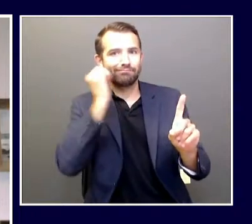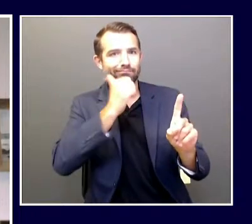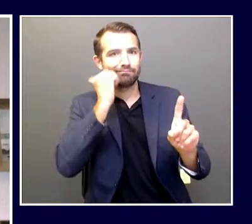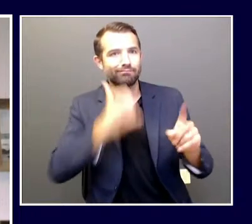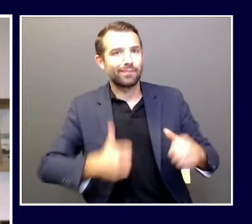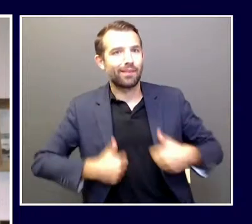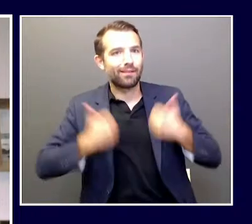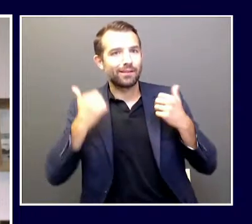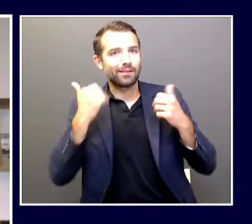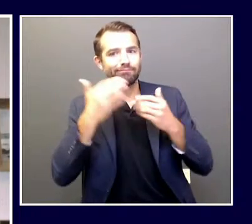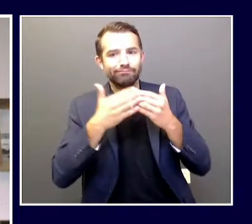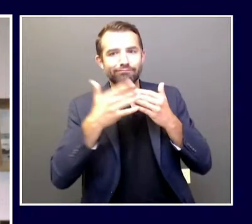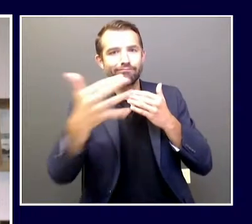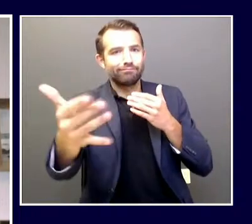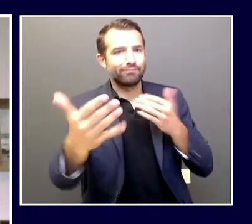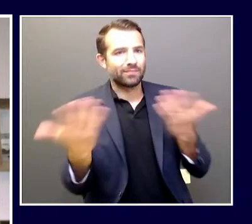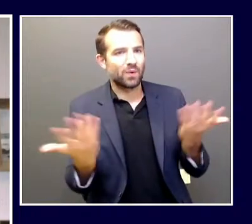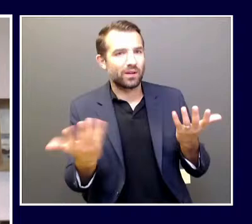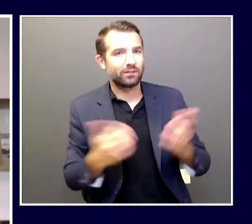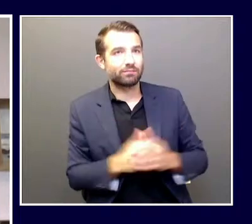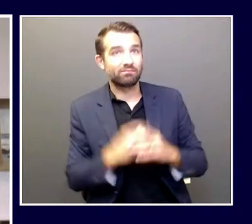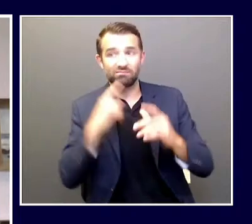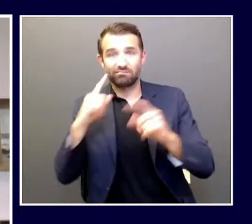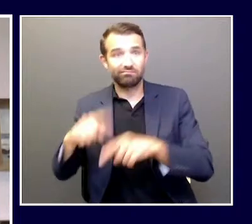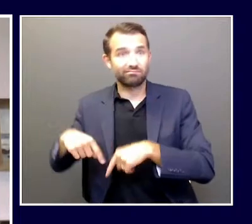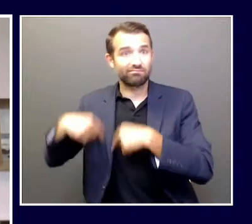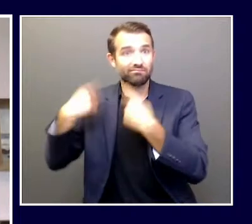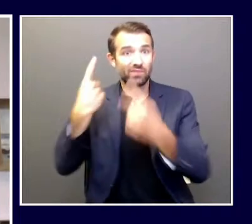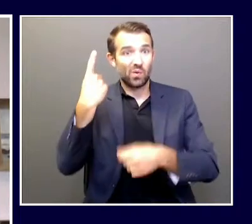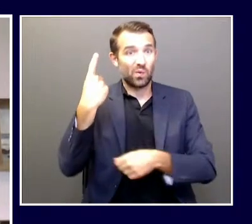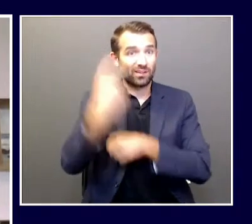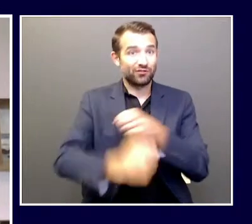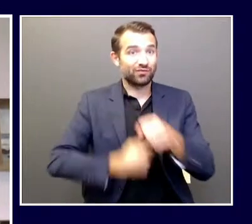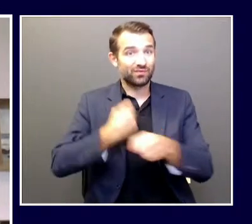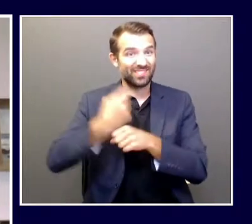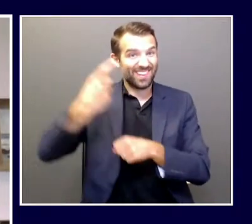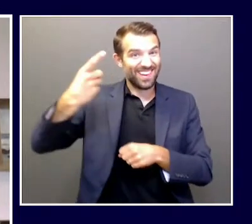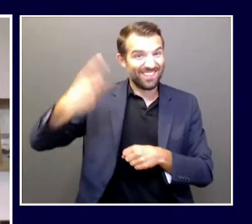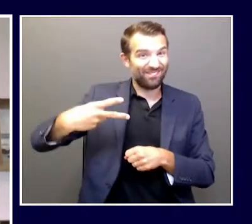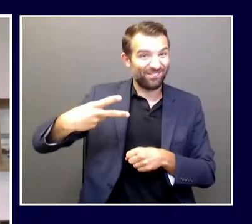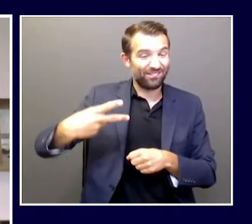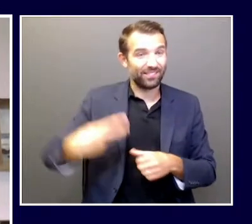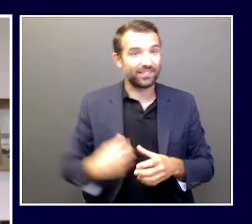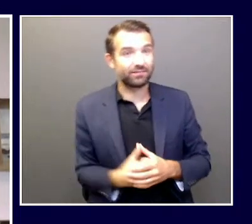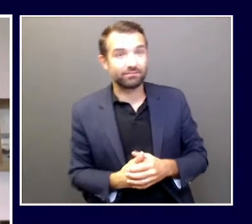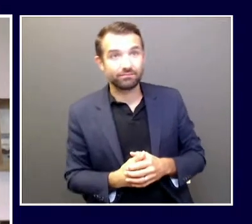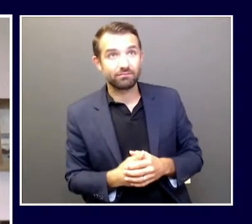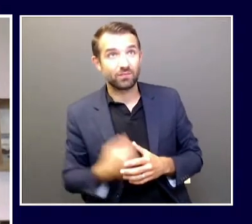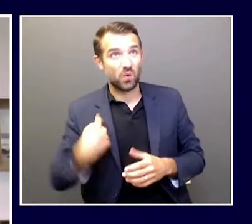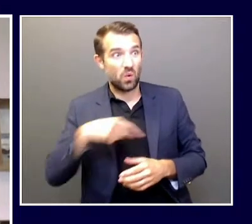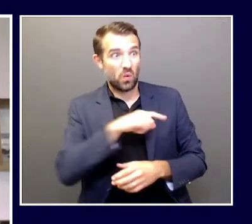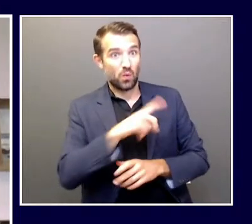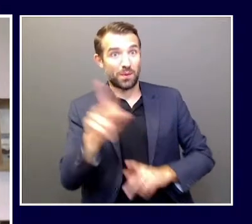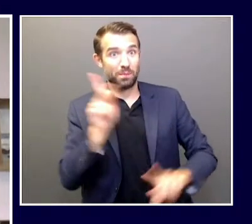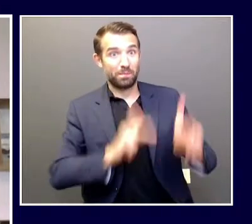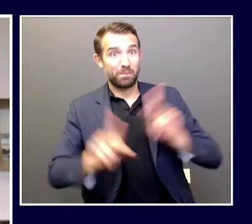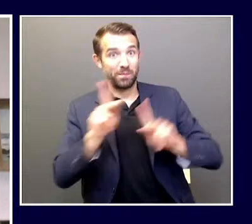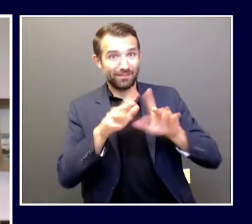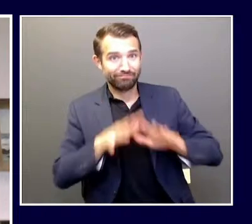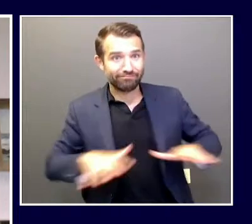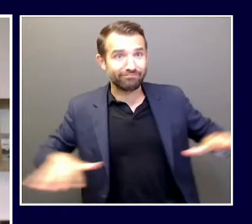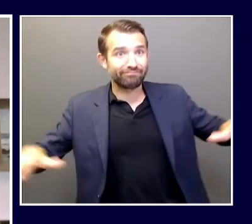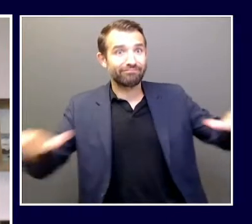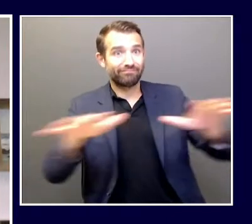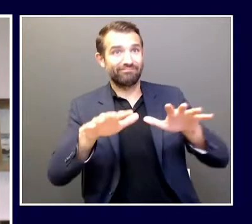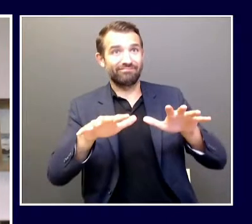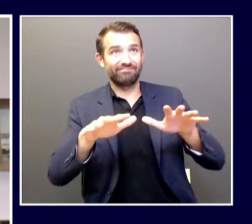Now, for the past year and a half, we have been asked as humans to do something that, frankly, we're not that